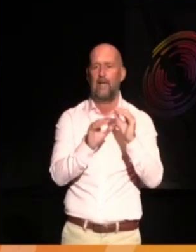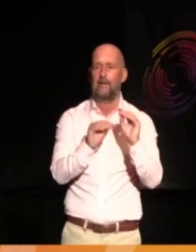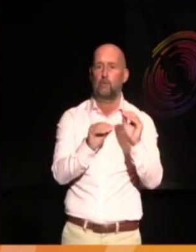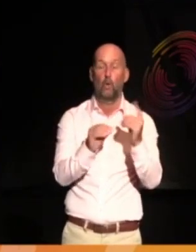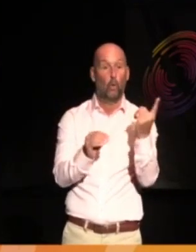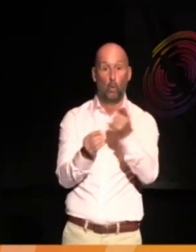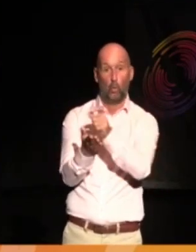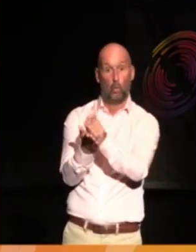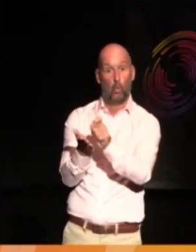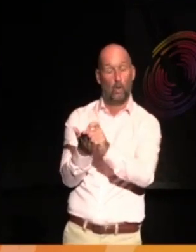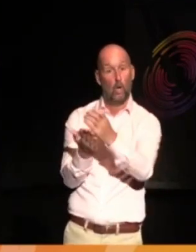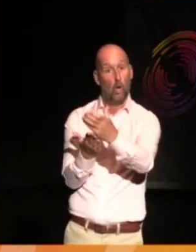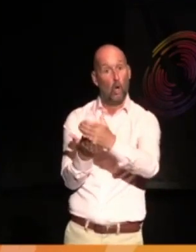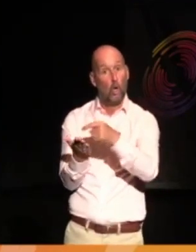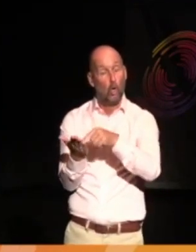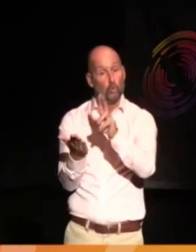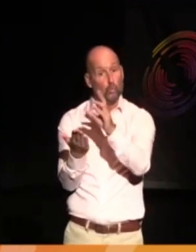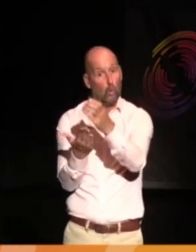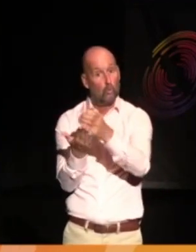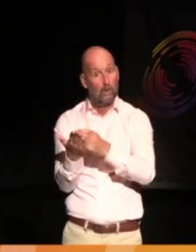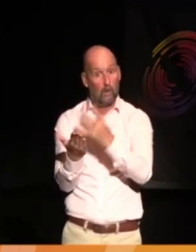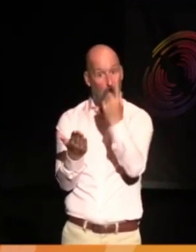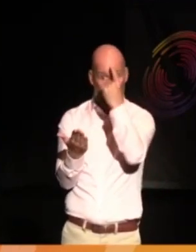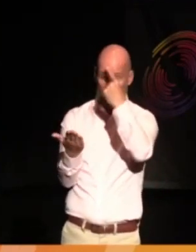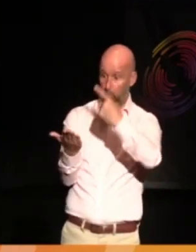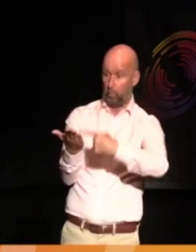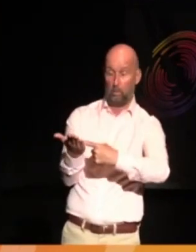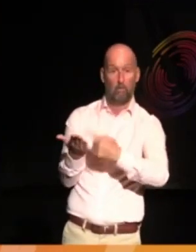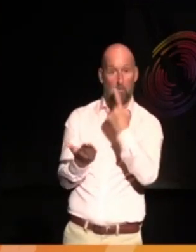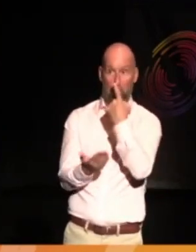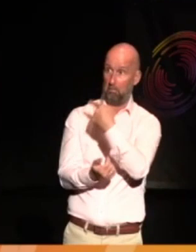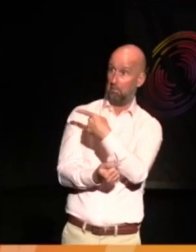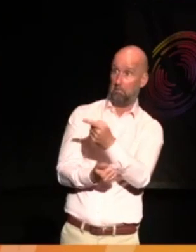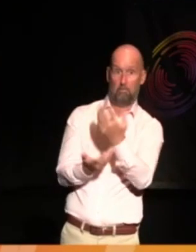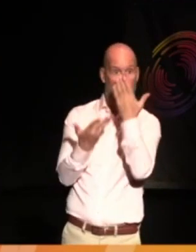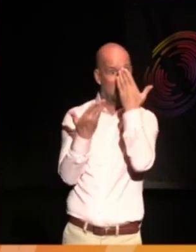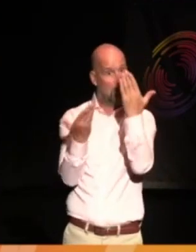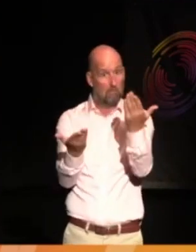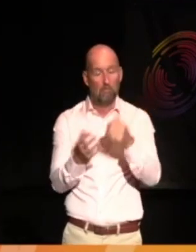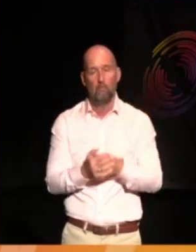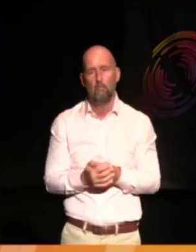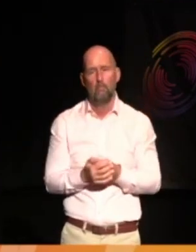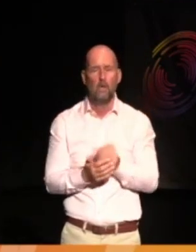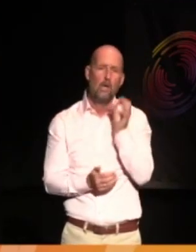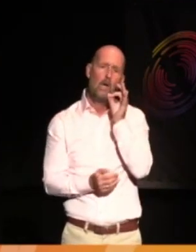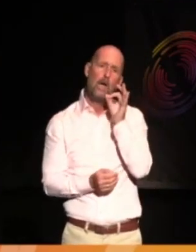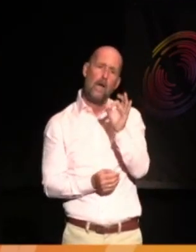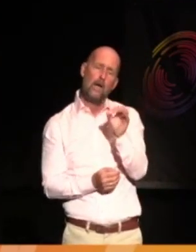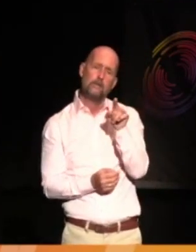the curriculum. I don't know who those people are. But how do you think that we can